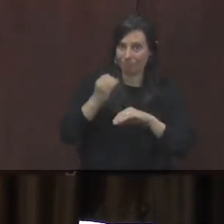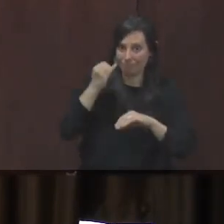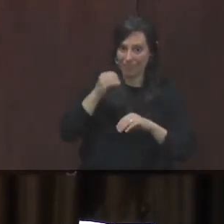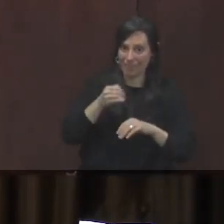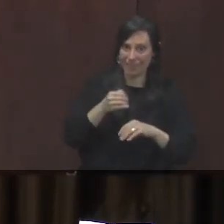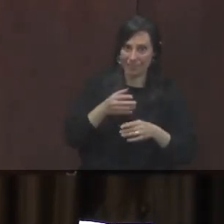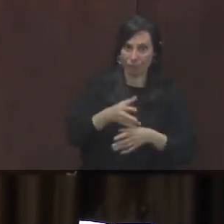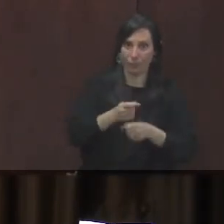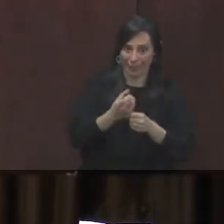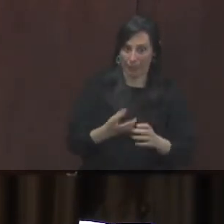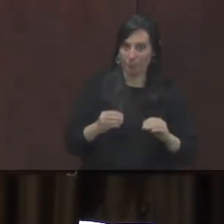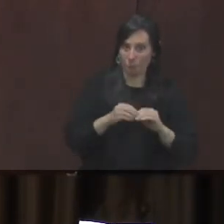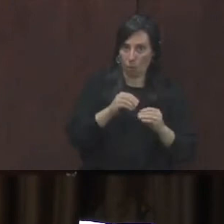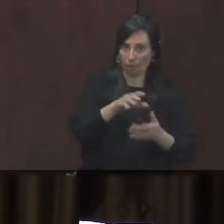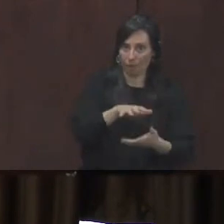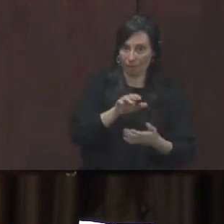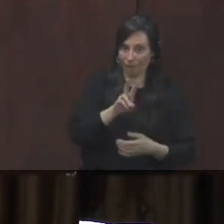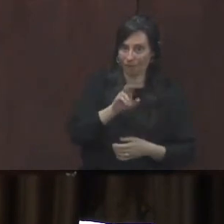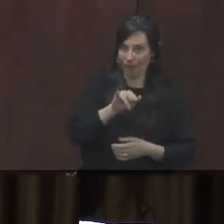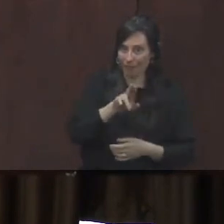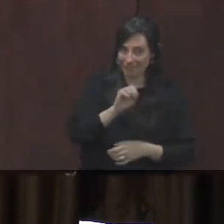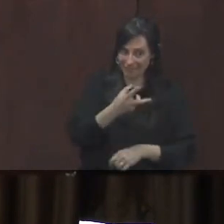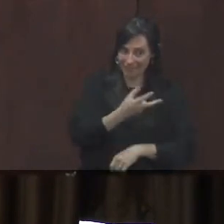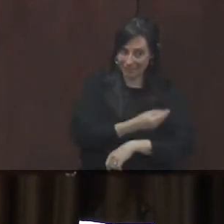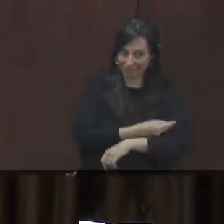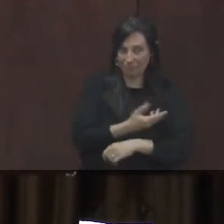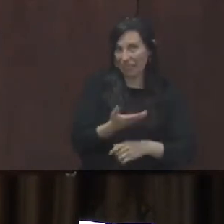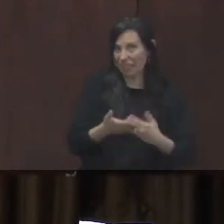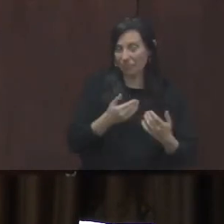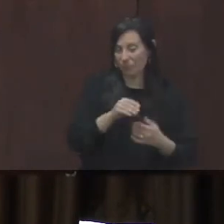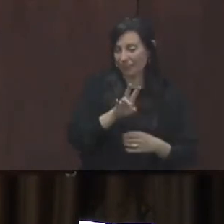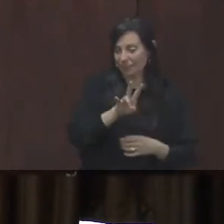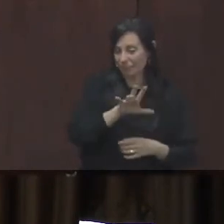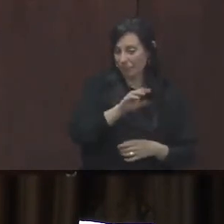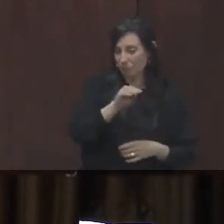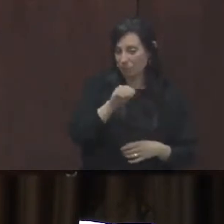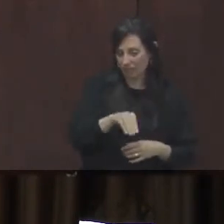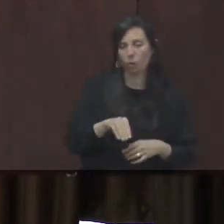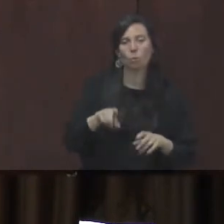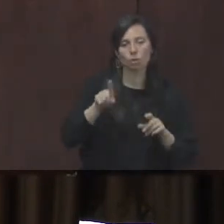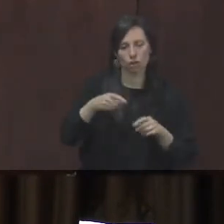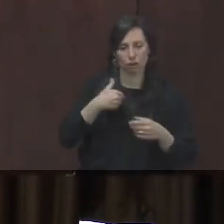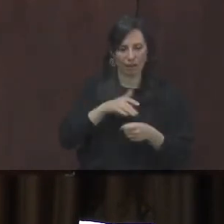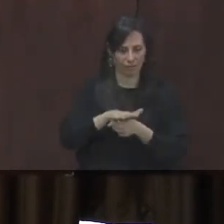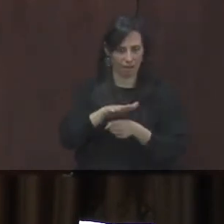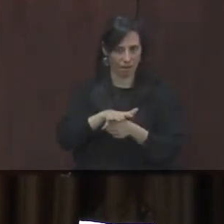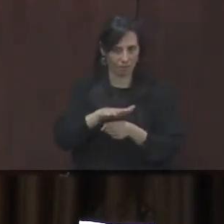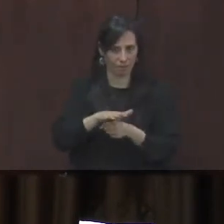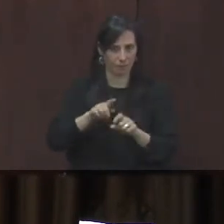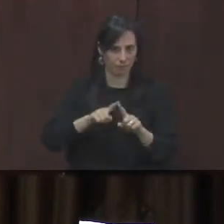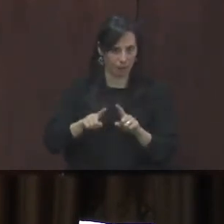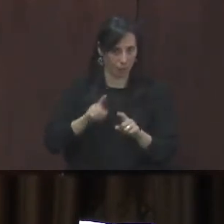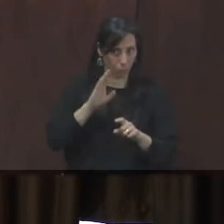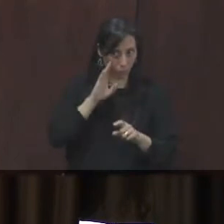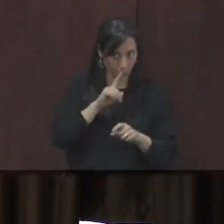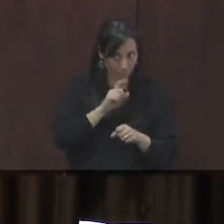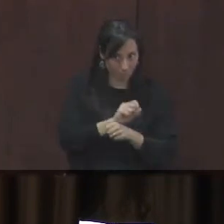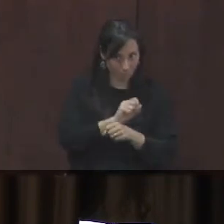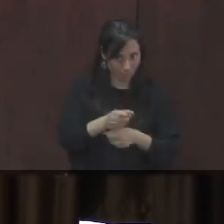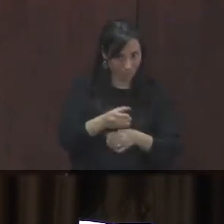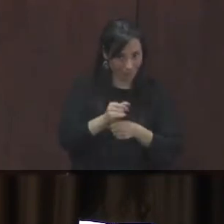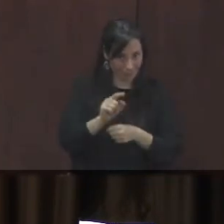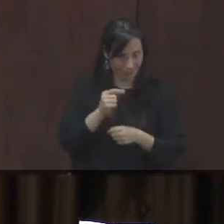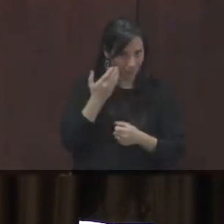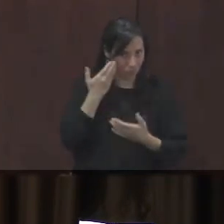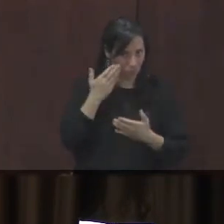all those folks. I'm not sure we'll have it that high. It remains to be seen what people are going to do. I think a lot of people are